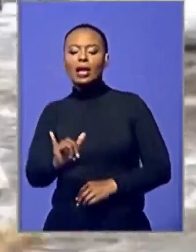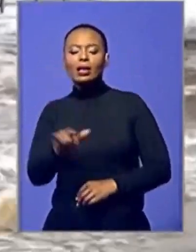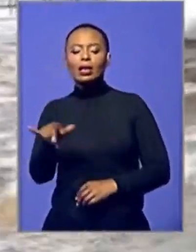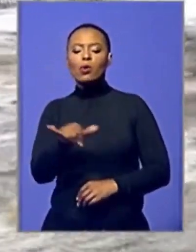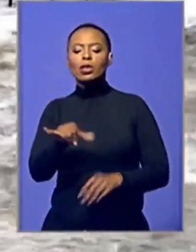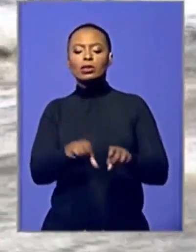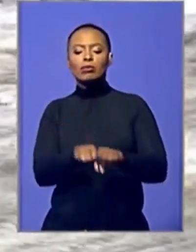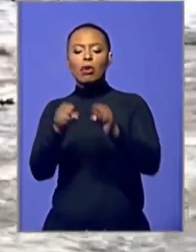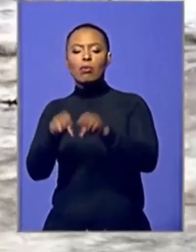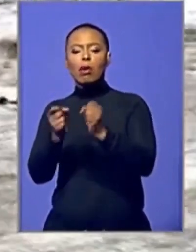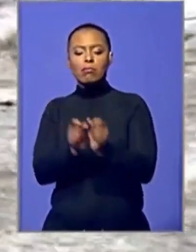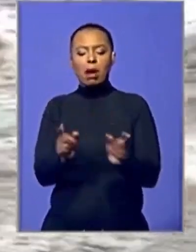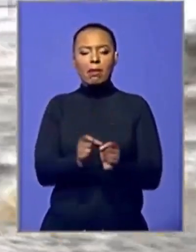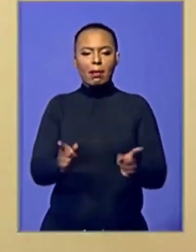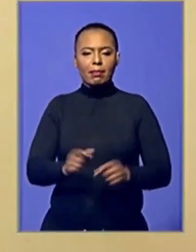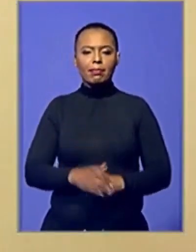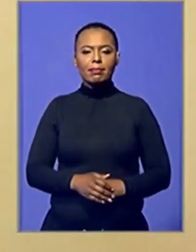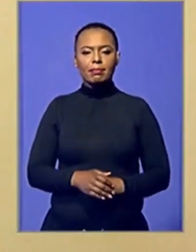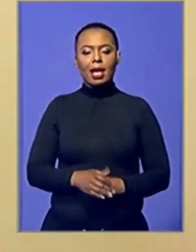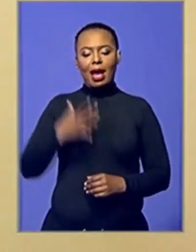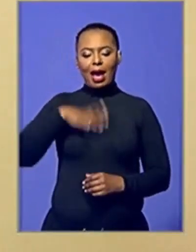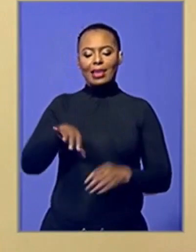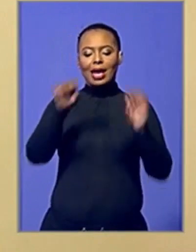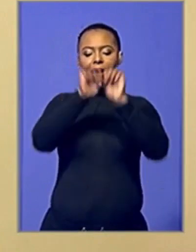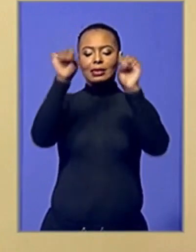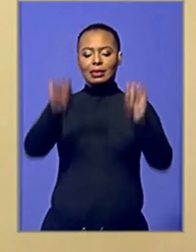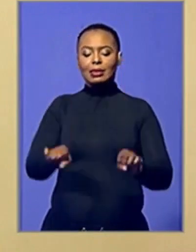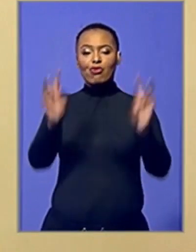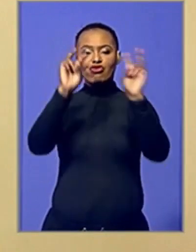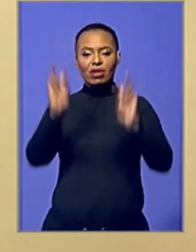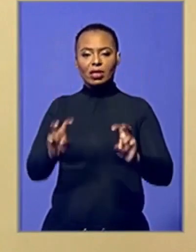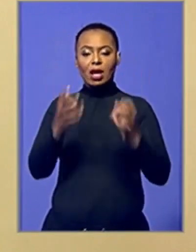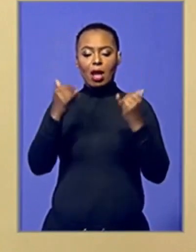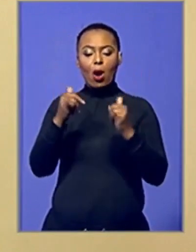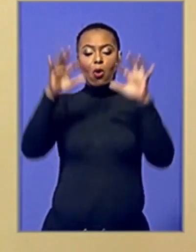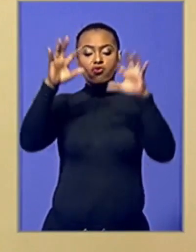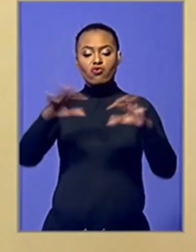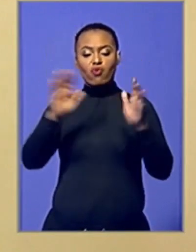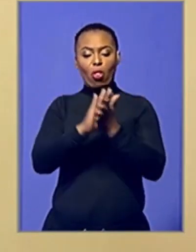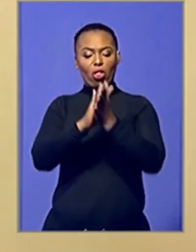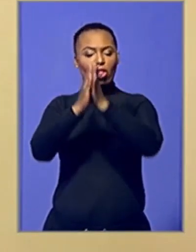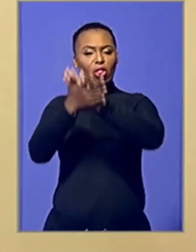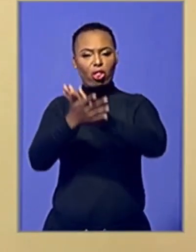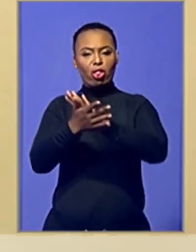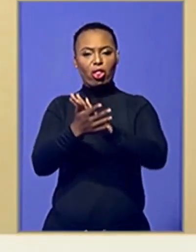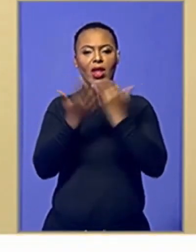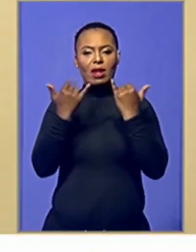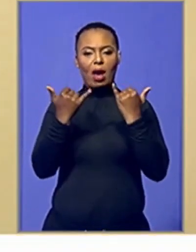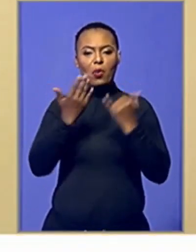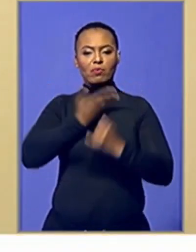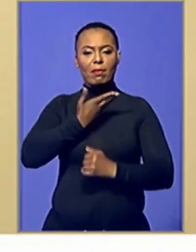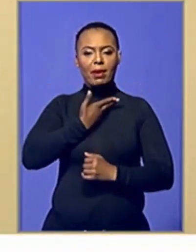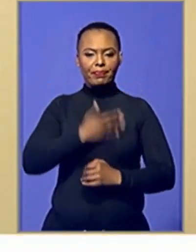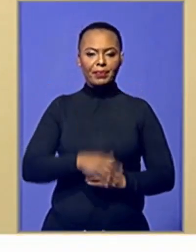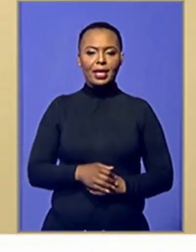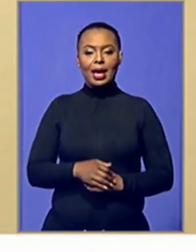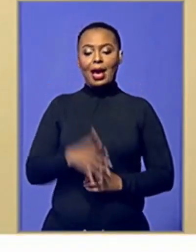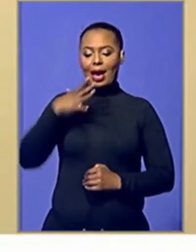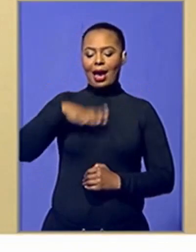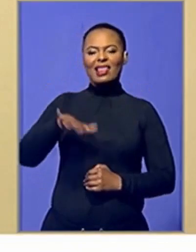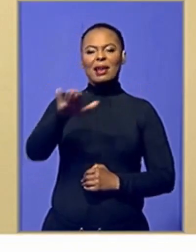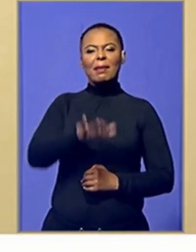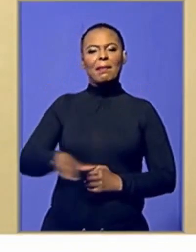e hohotswe ke dikgohola. We have recalled all our teams to return to duty. We are increasing resources in hotspots, especially those